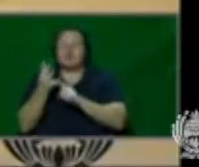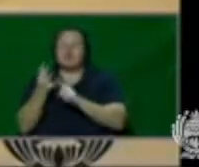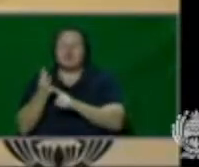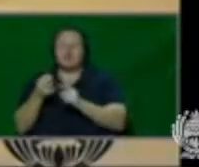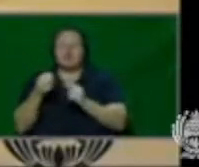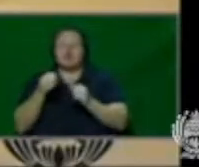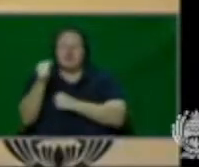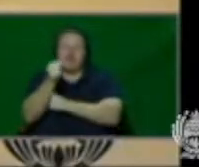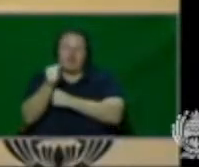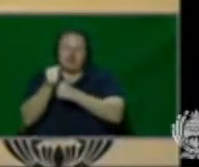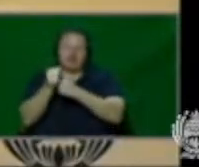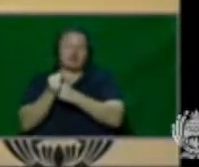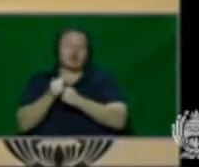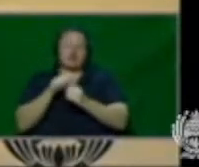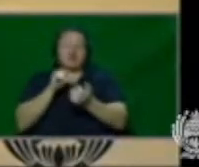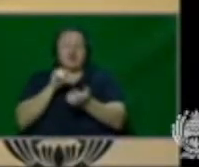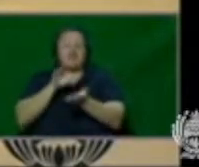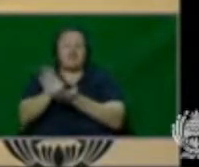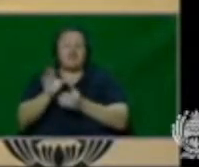infrastructure investment.